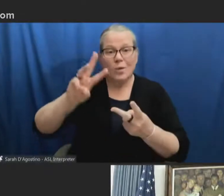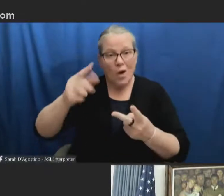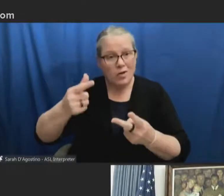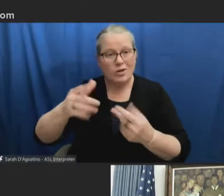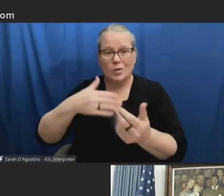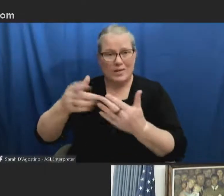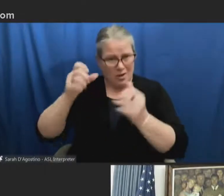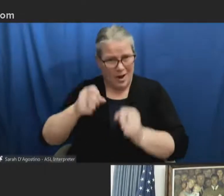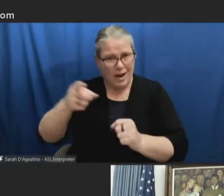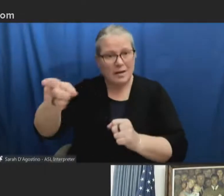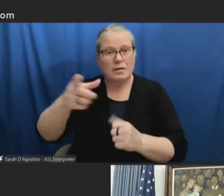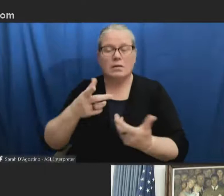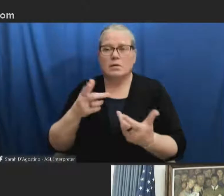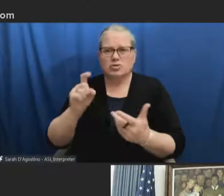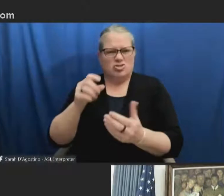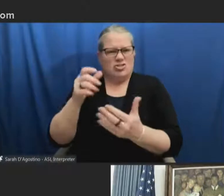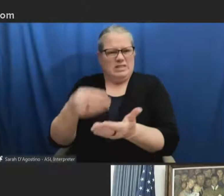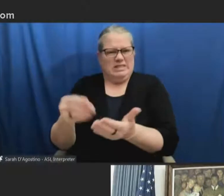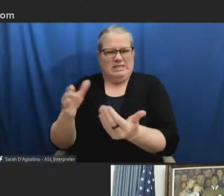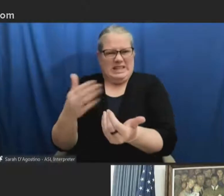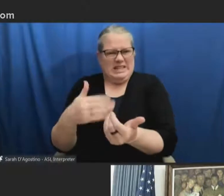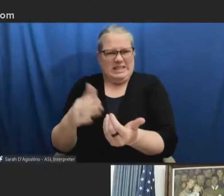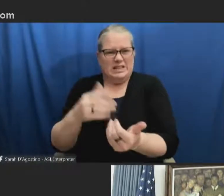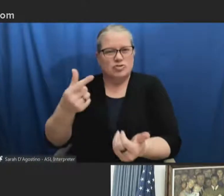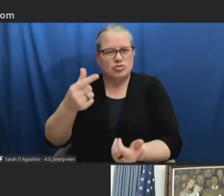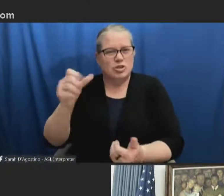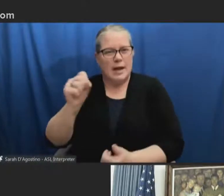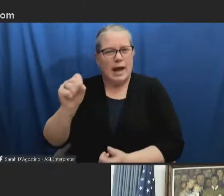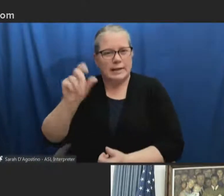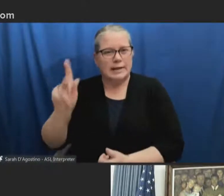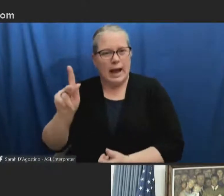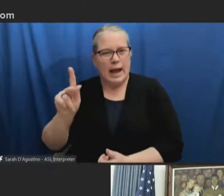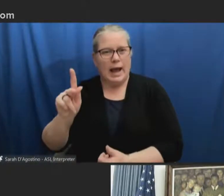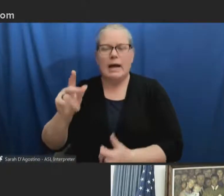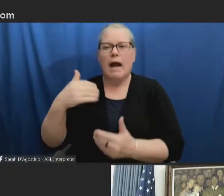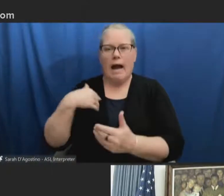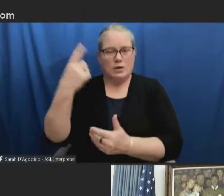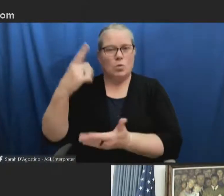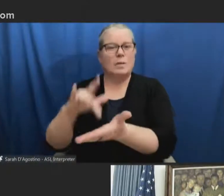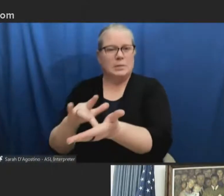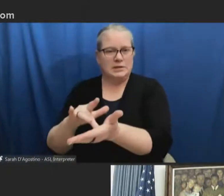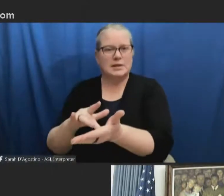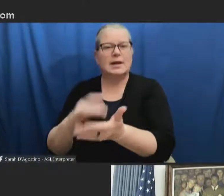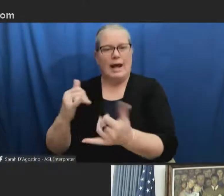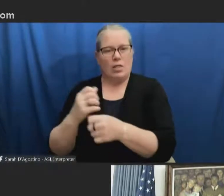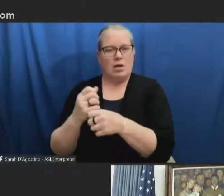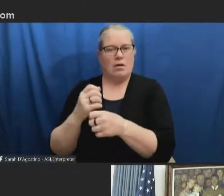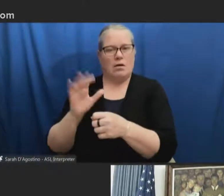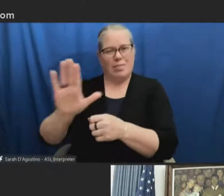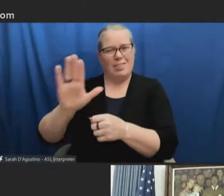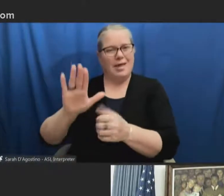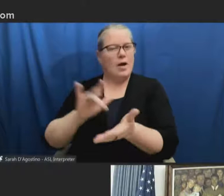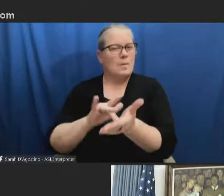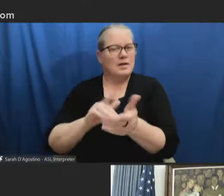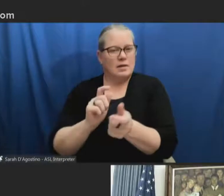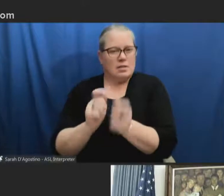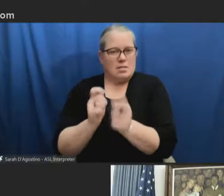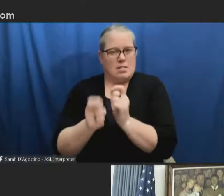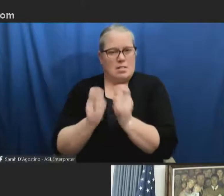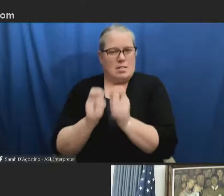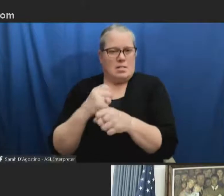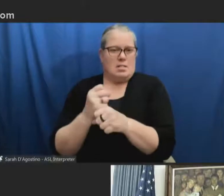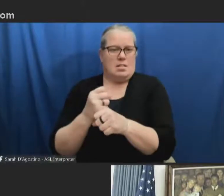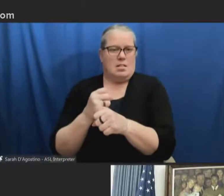Vir and GSK, which has one of the drugs that's effective against Omicron, the antibodies, is now reformulating that in a subcutaneous formulation. So it could